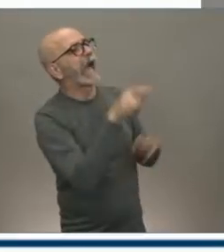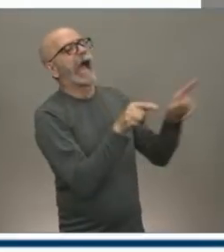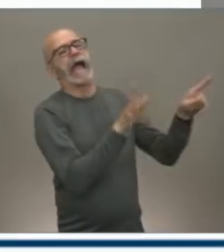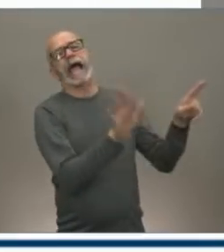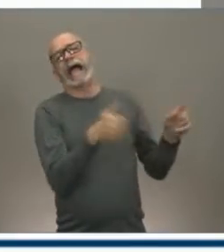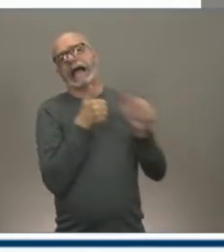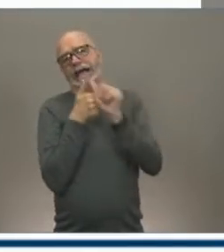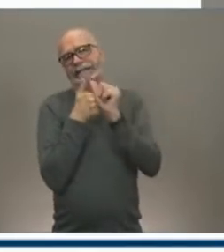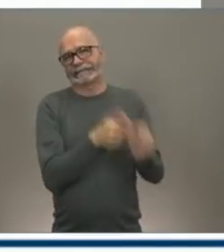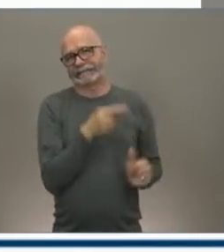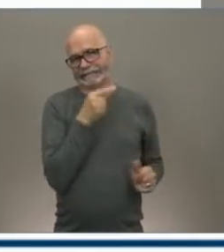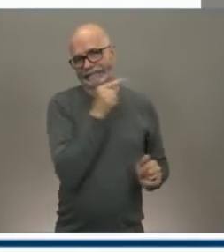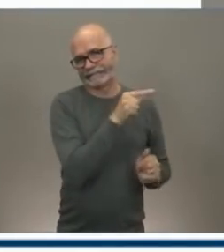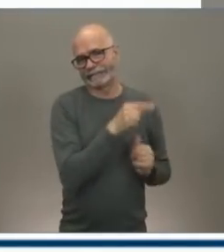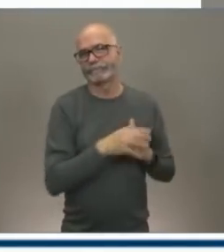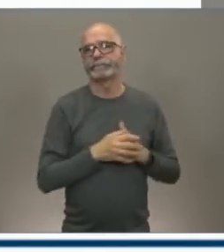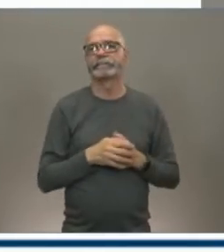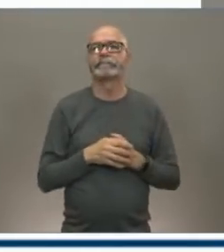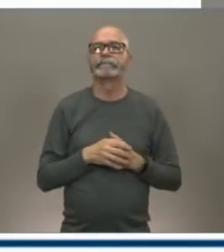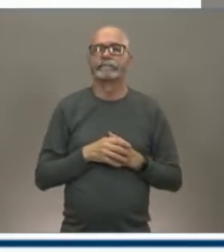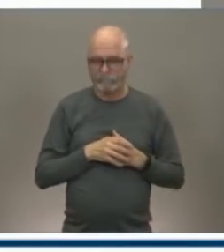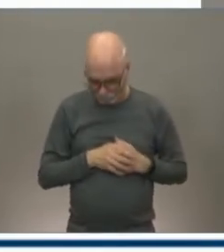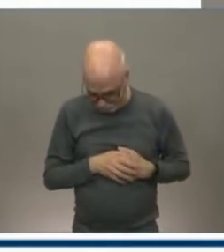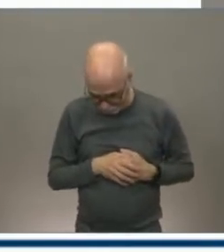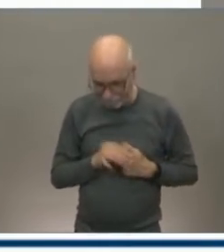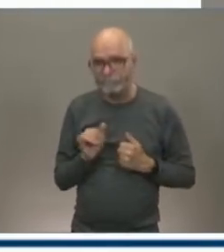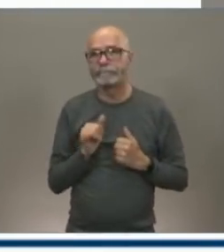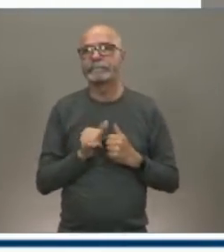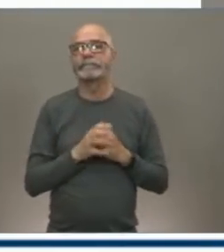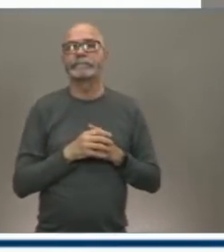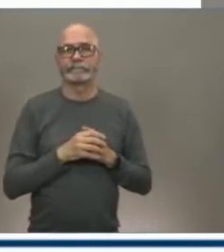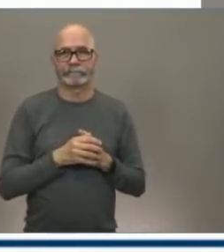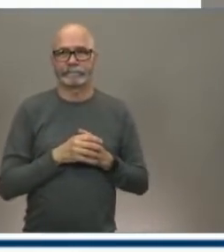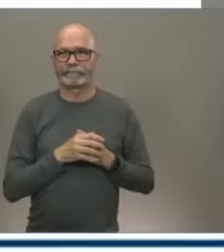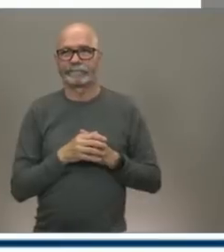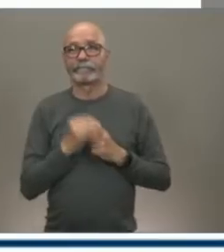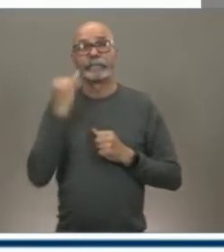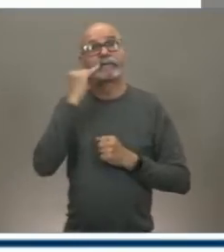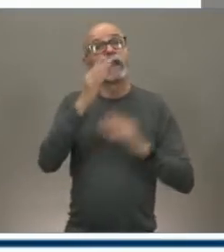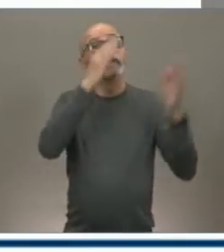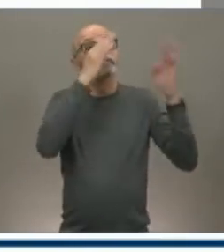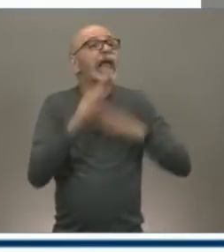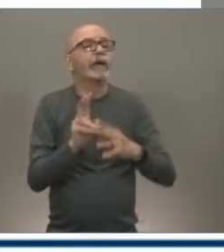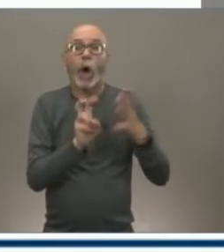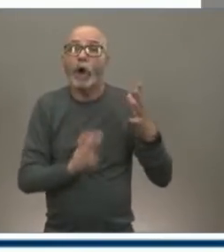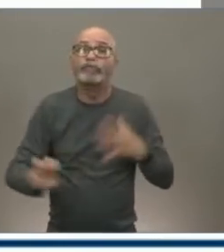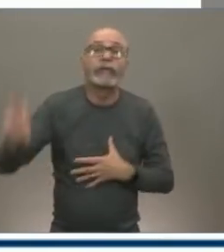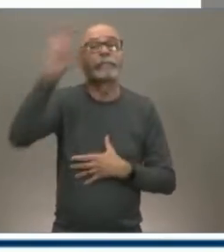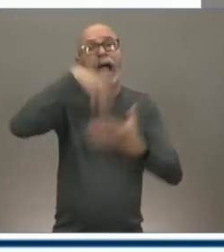about that if they're planning to travel outside of Nova Scotia over the holidays,